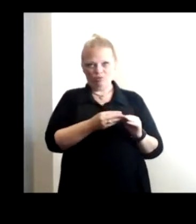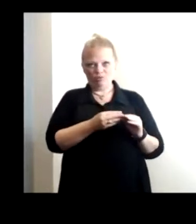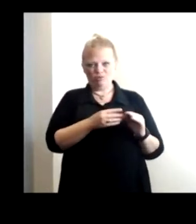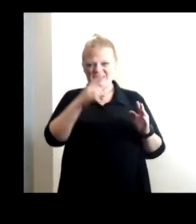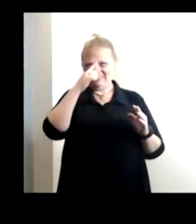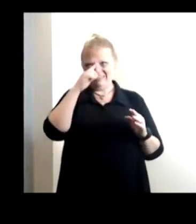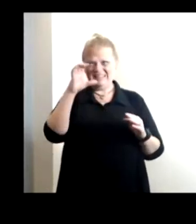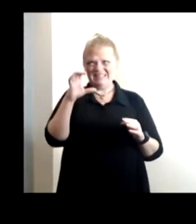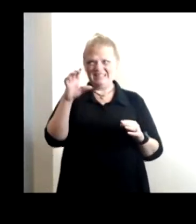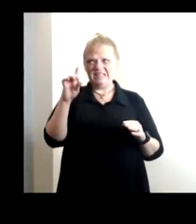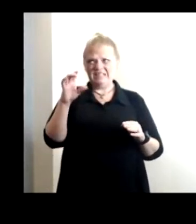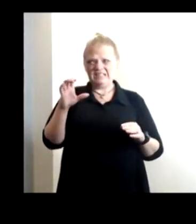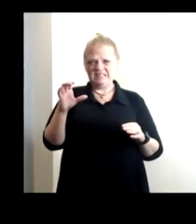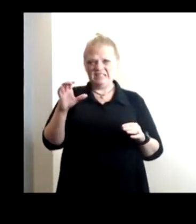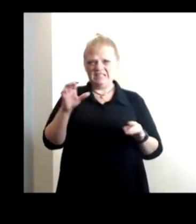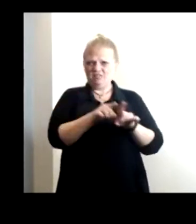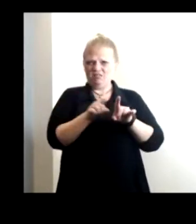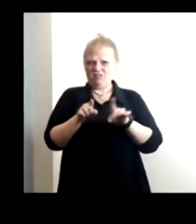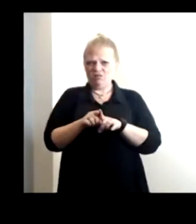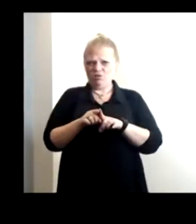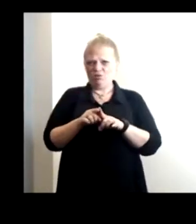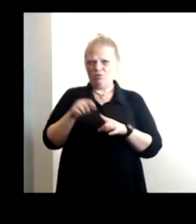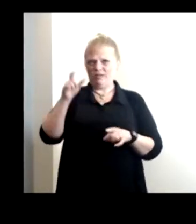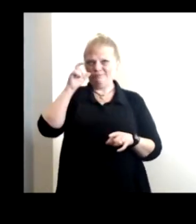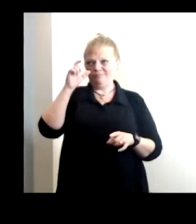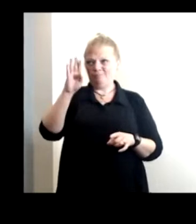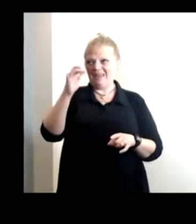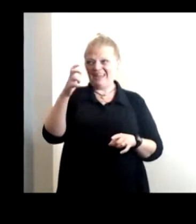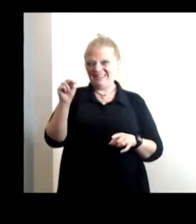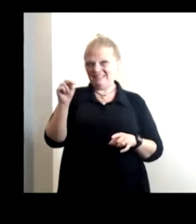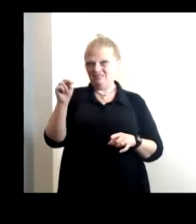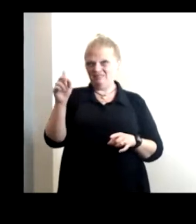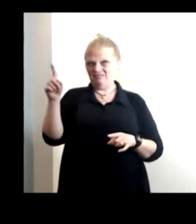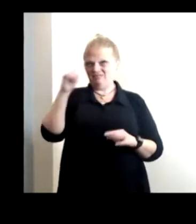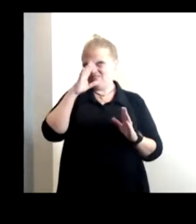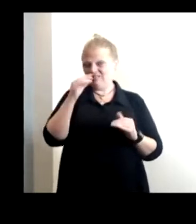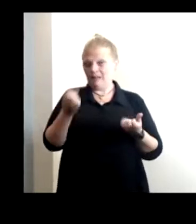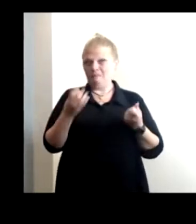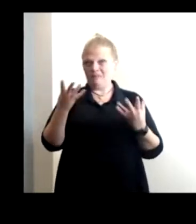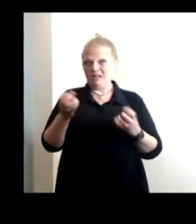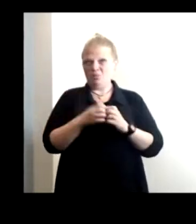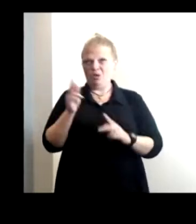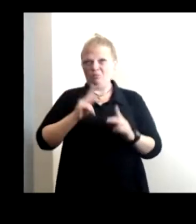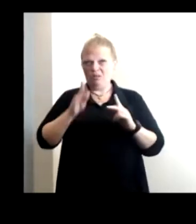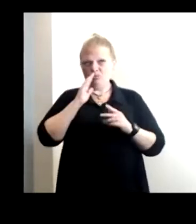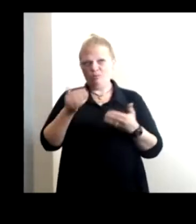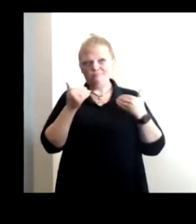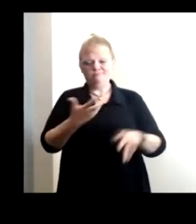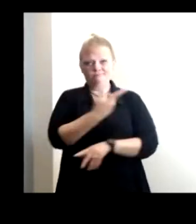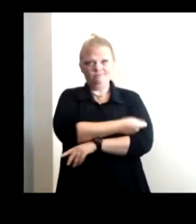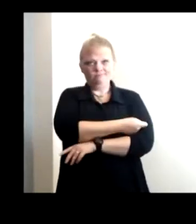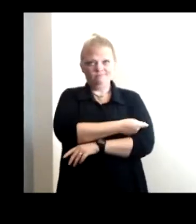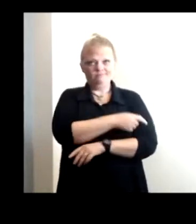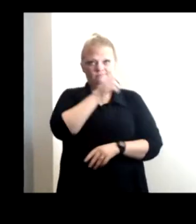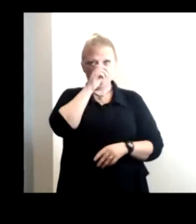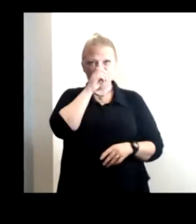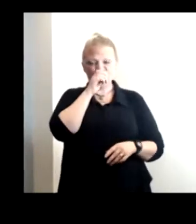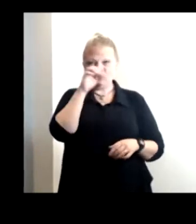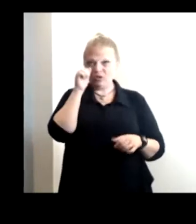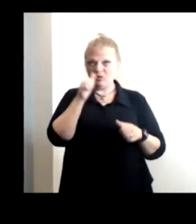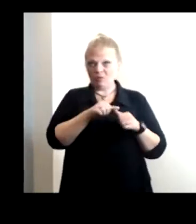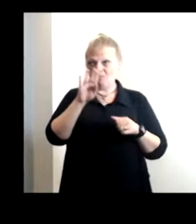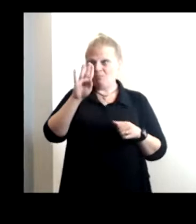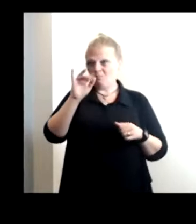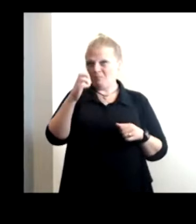think the CDC, as well as the Biden administration, fully expected that many more Americans would have been vaccinated by now. I mean, remember, the